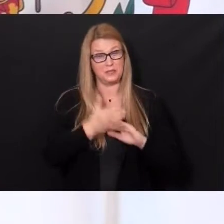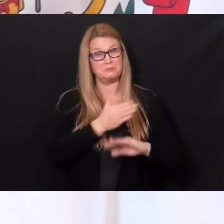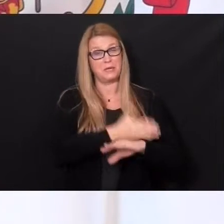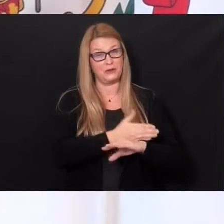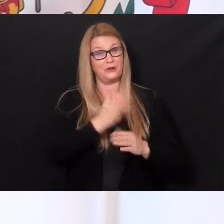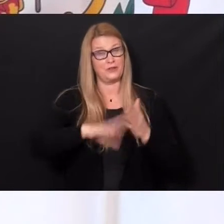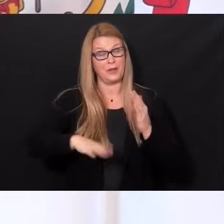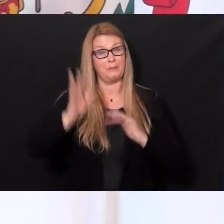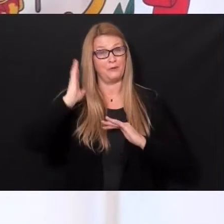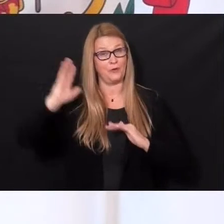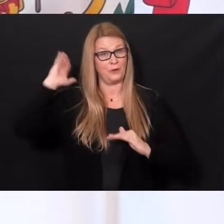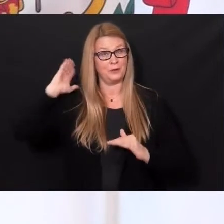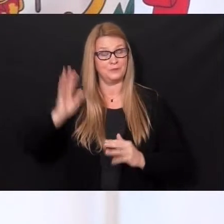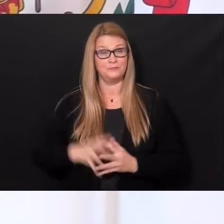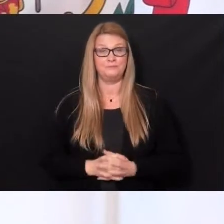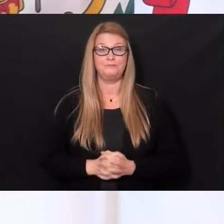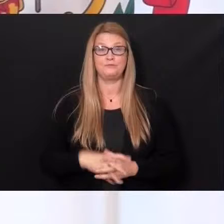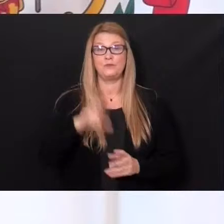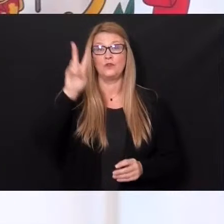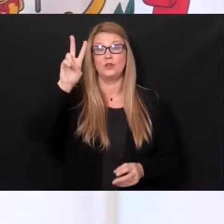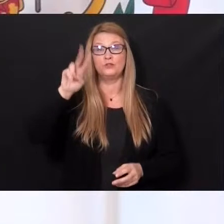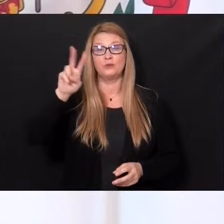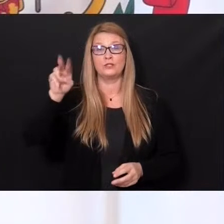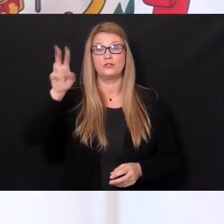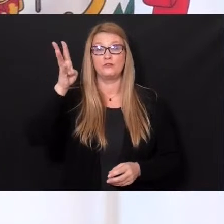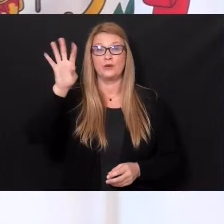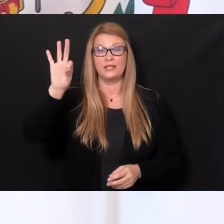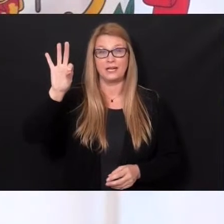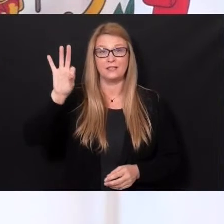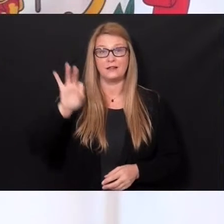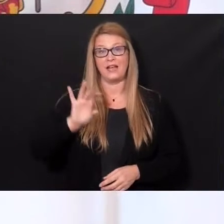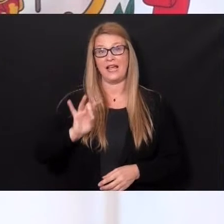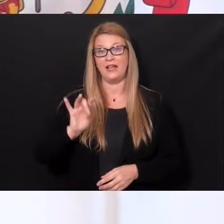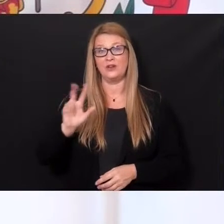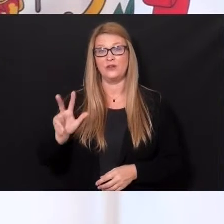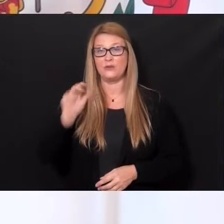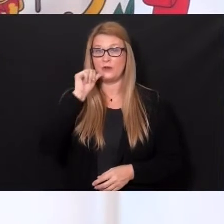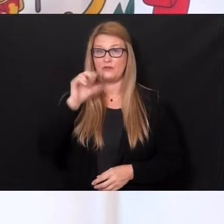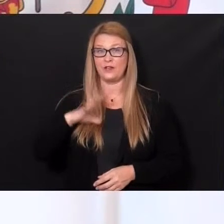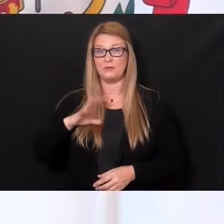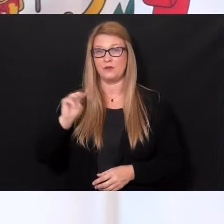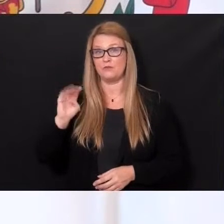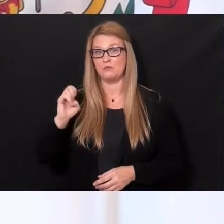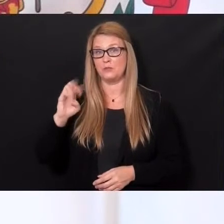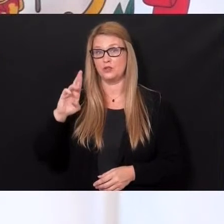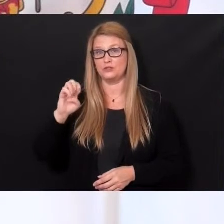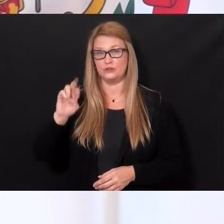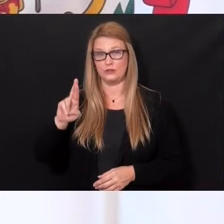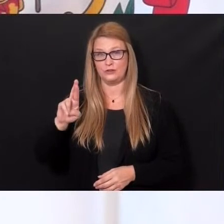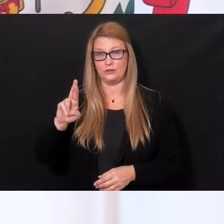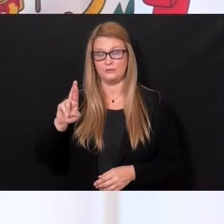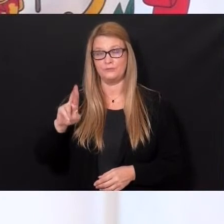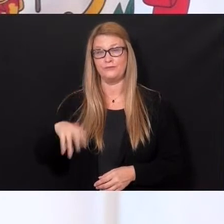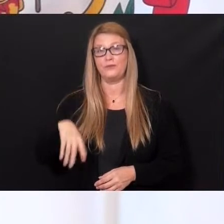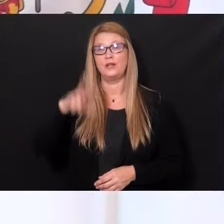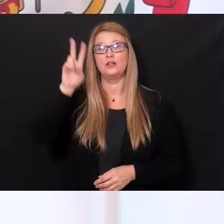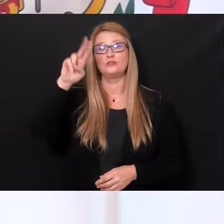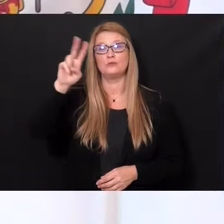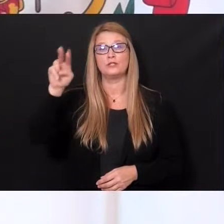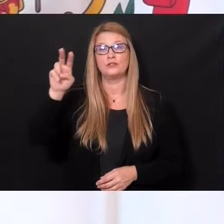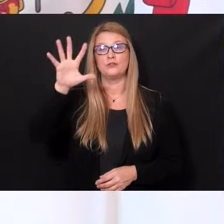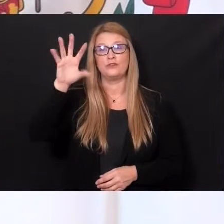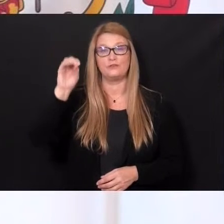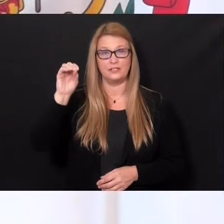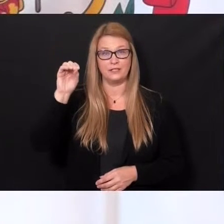been. Our 2,249th death is an 83-year-old female from Mercer County. Our